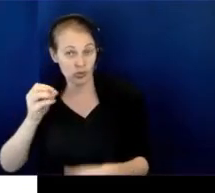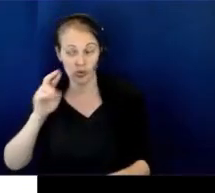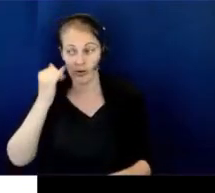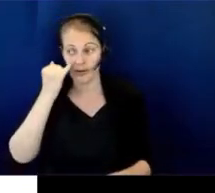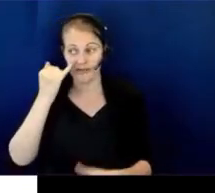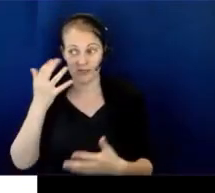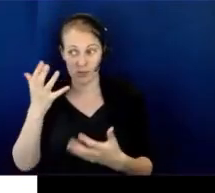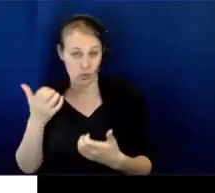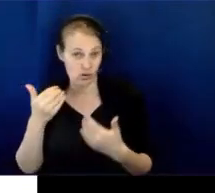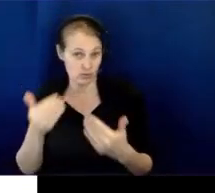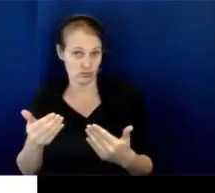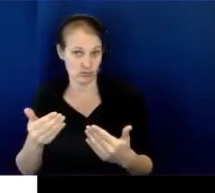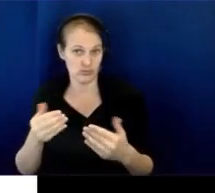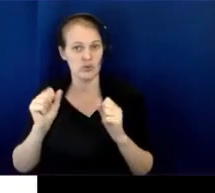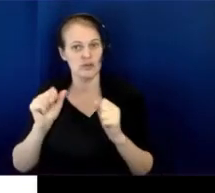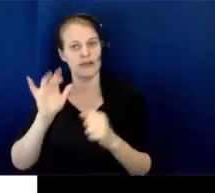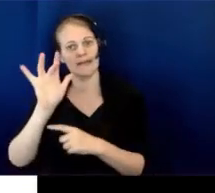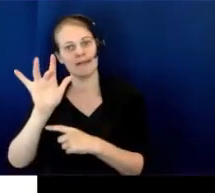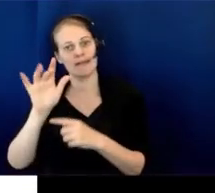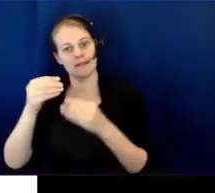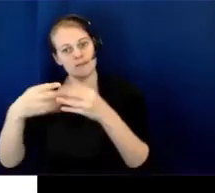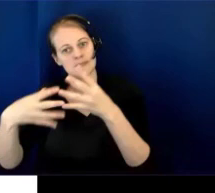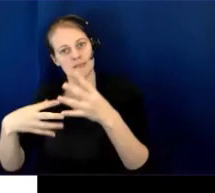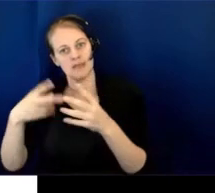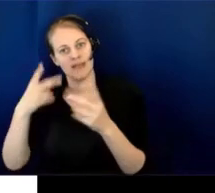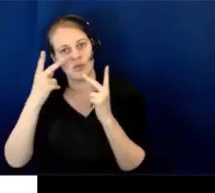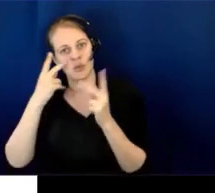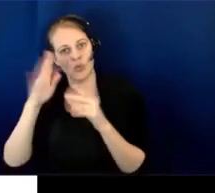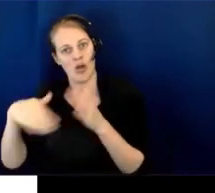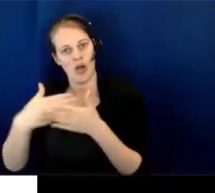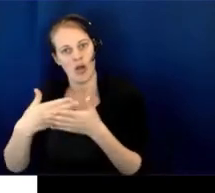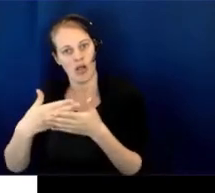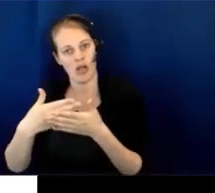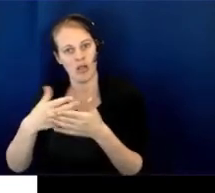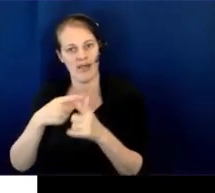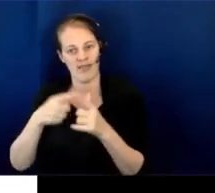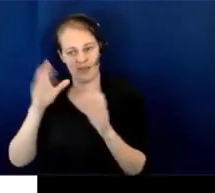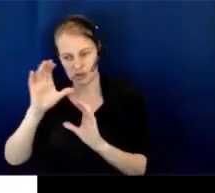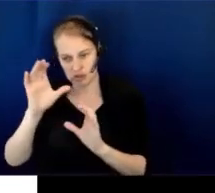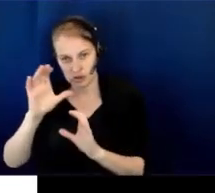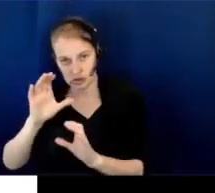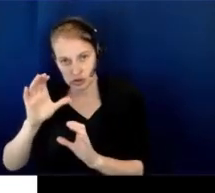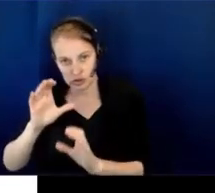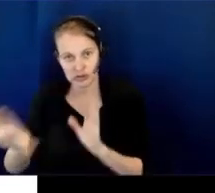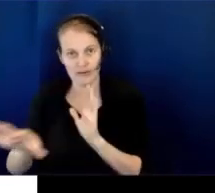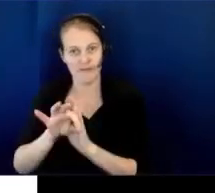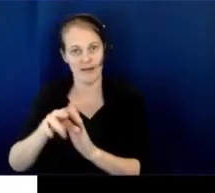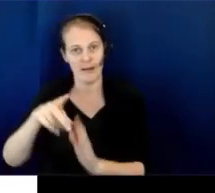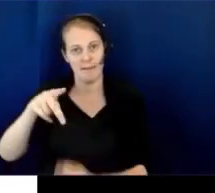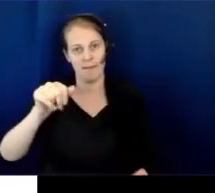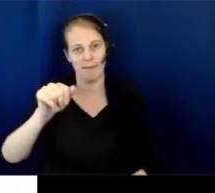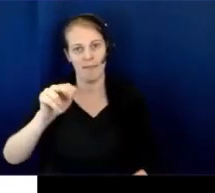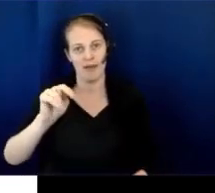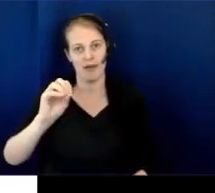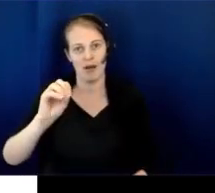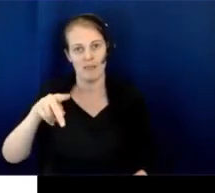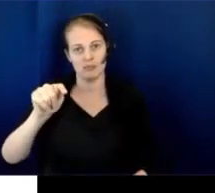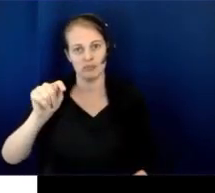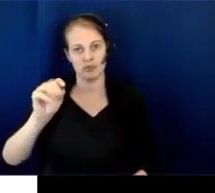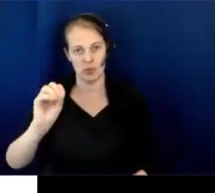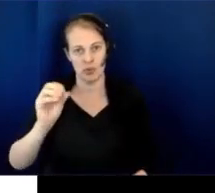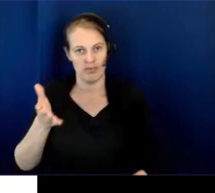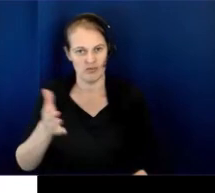you can come here, you can click view all, and you can go ahead and search for Panopto, and it'll come up